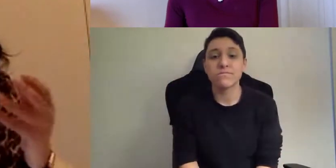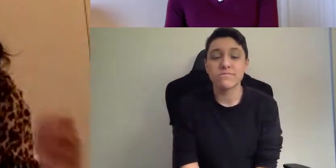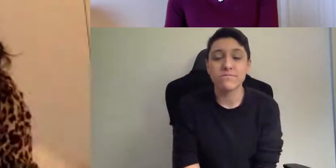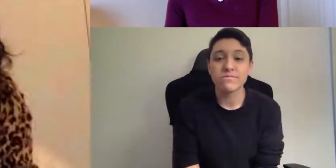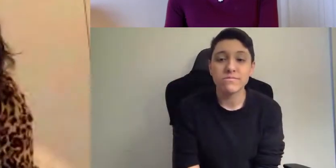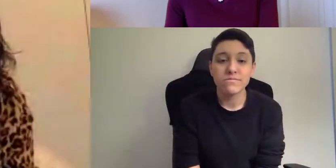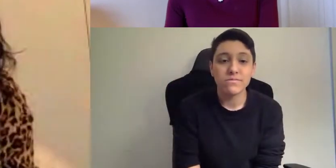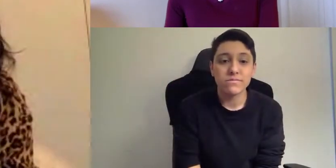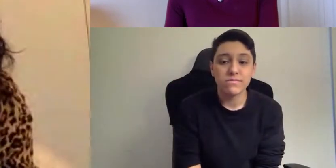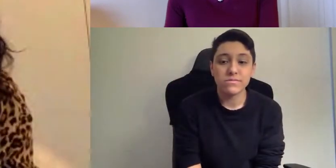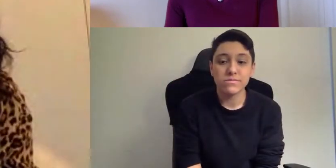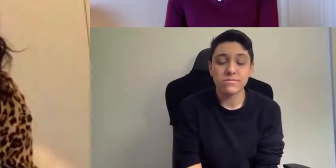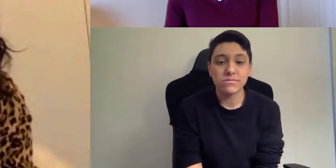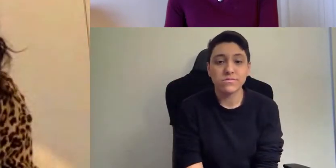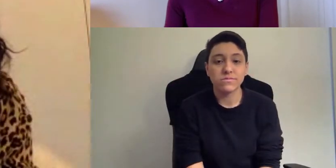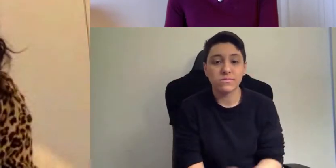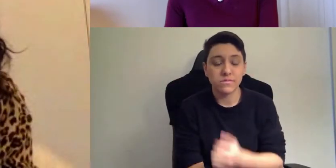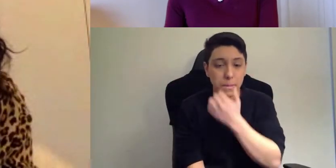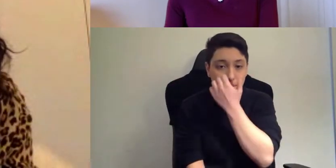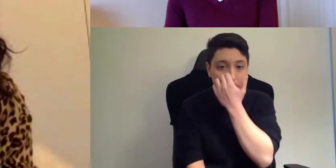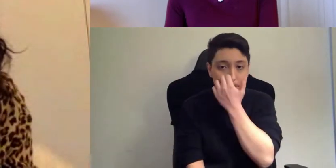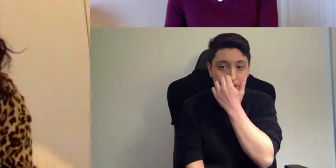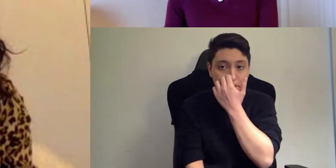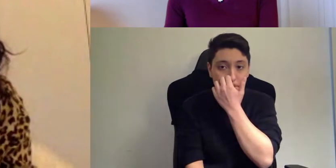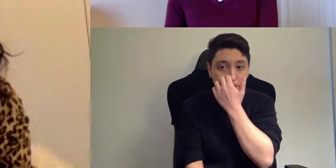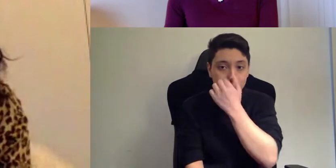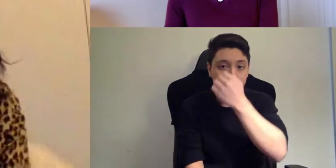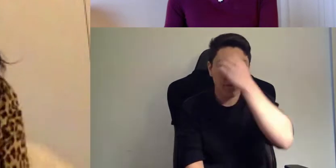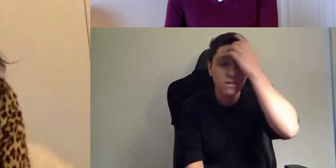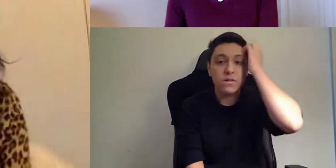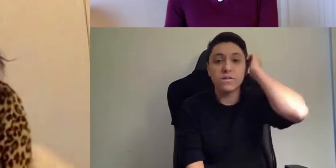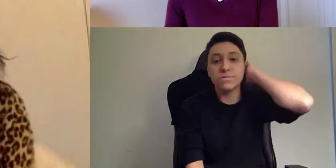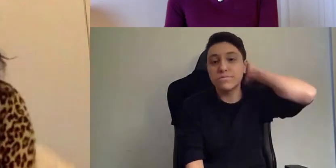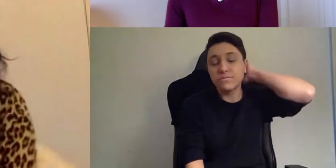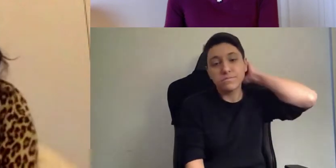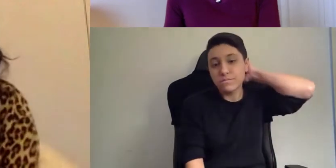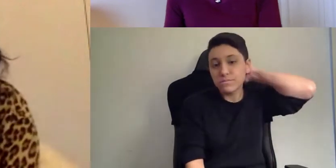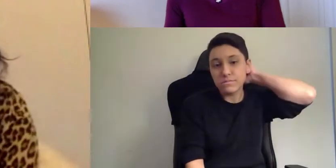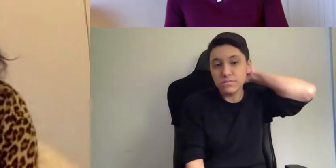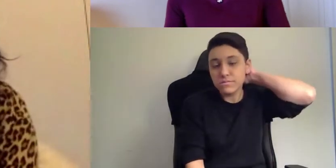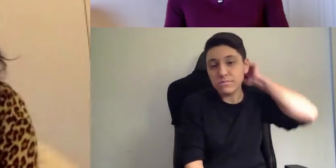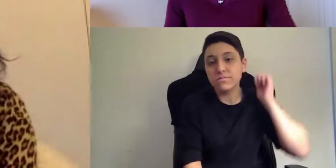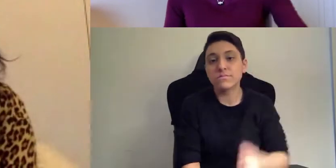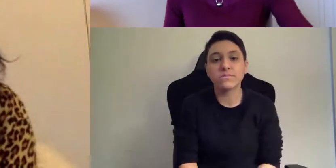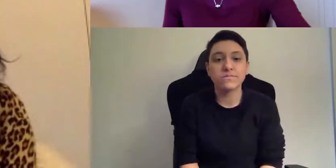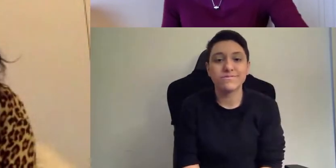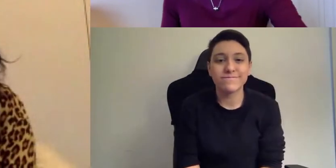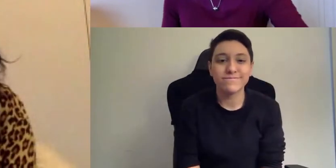Okay.